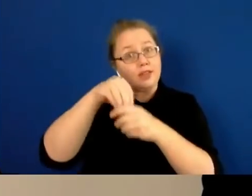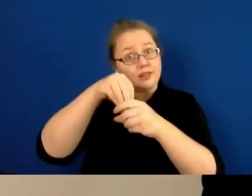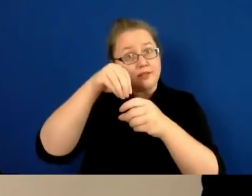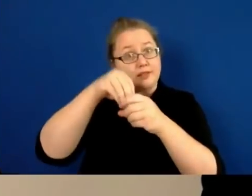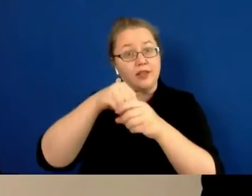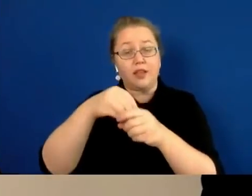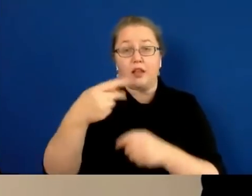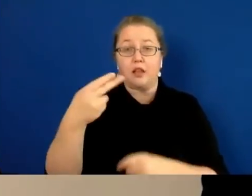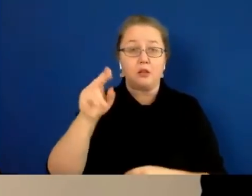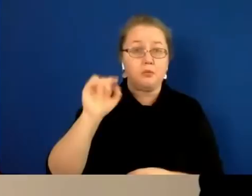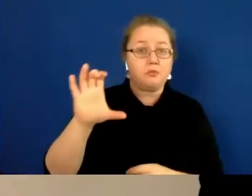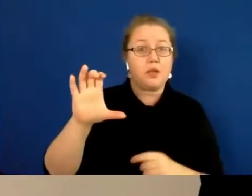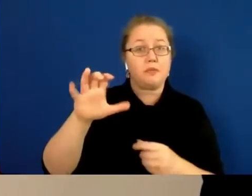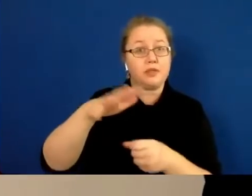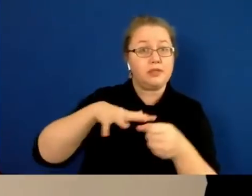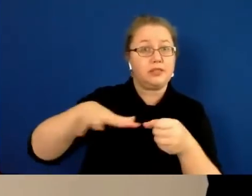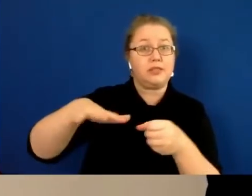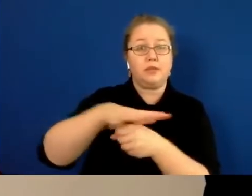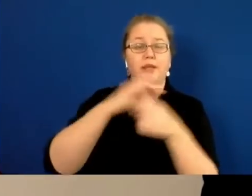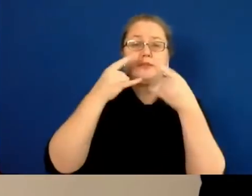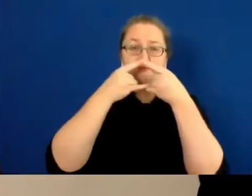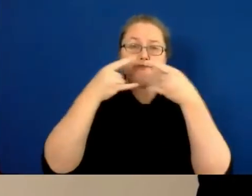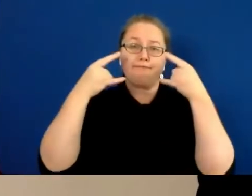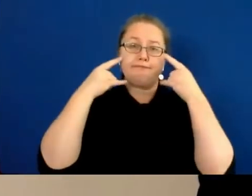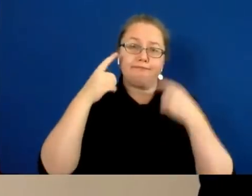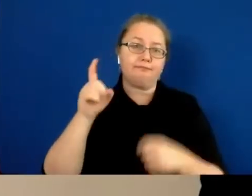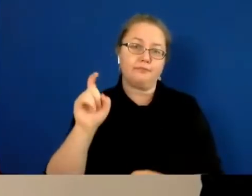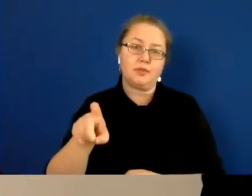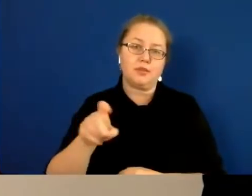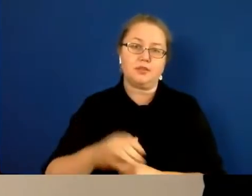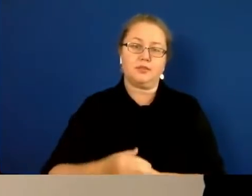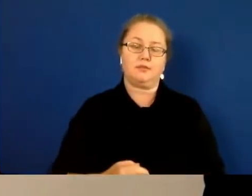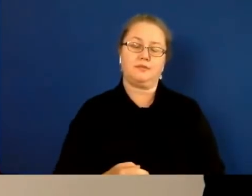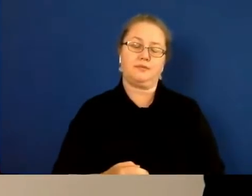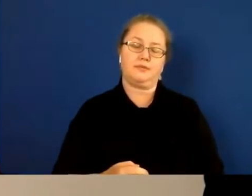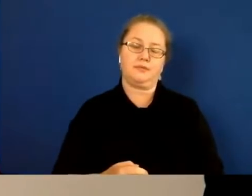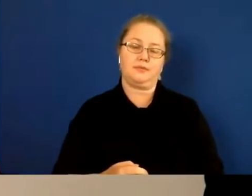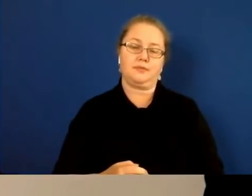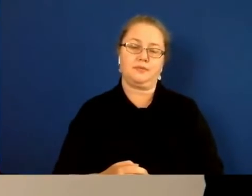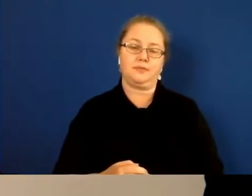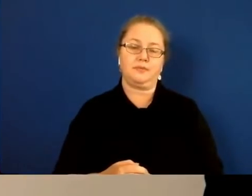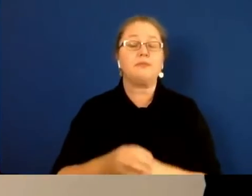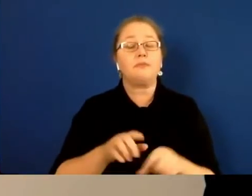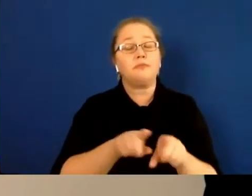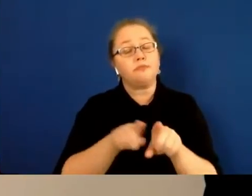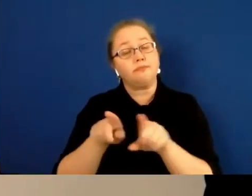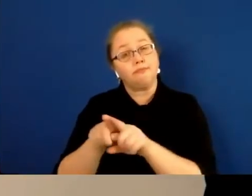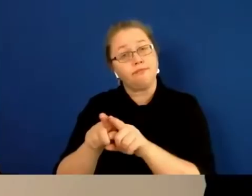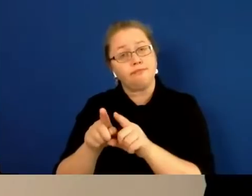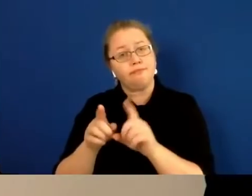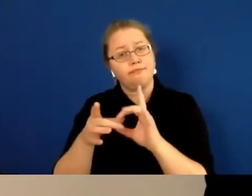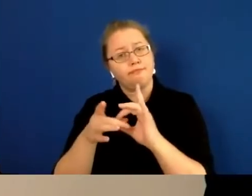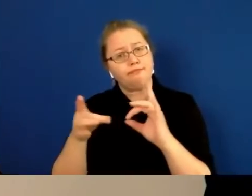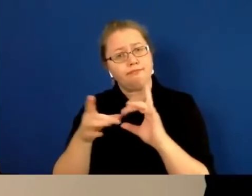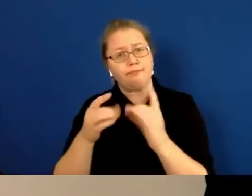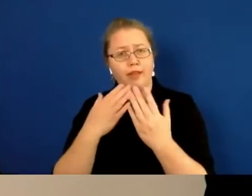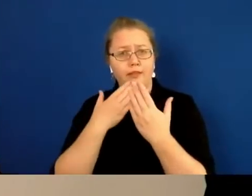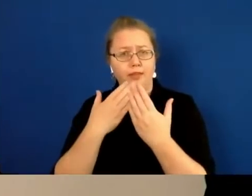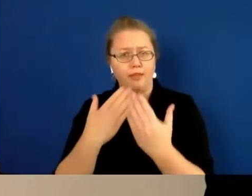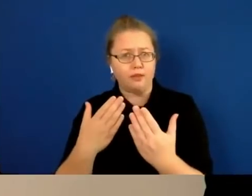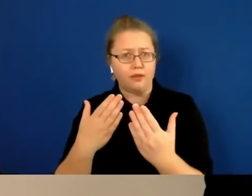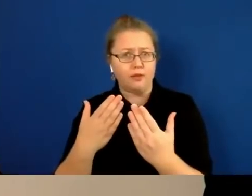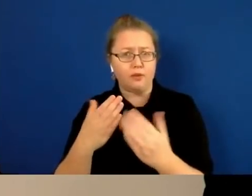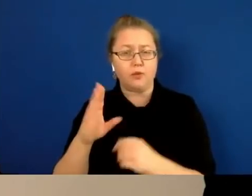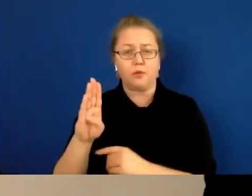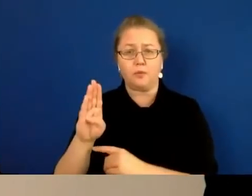staying apart and to connect with each other in ways that are safe. And right now, we need to do that. We